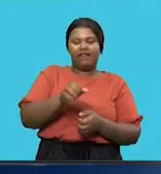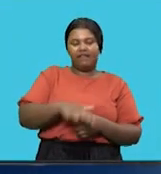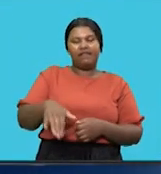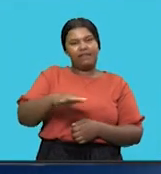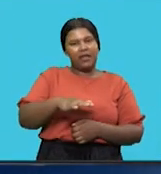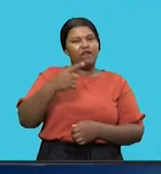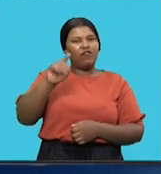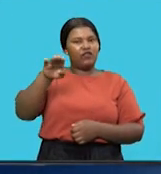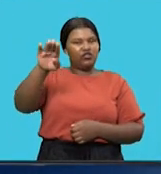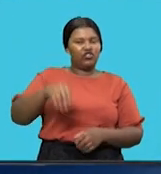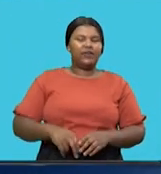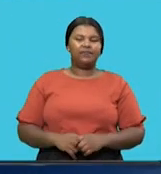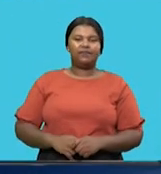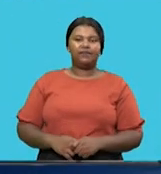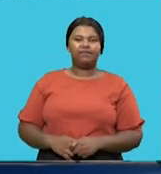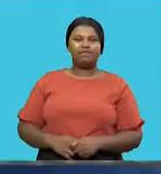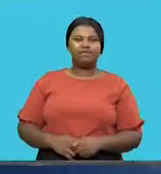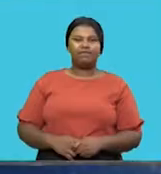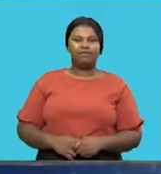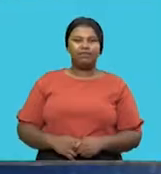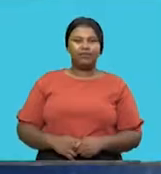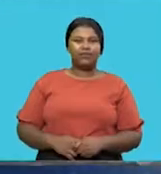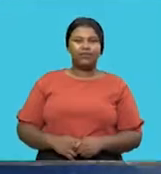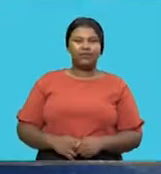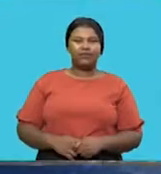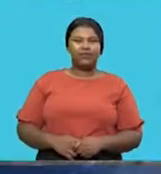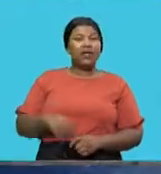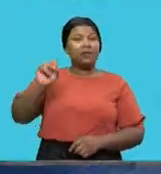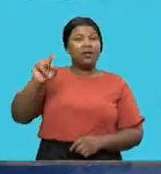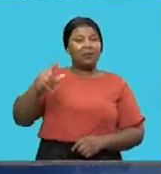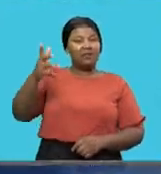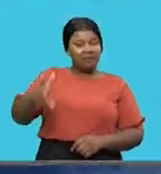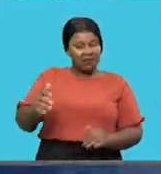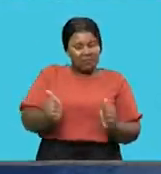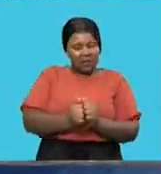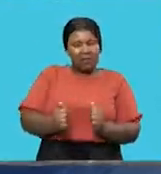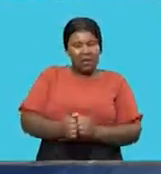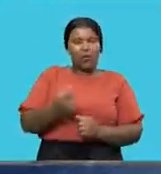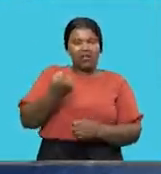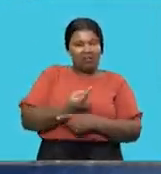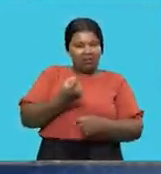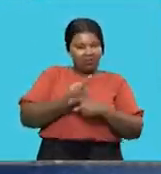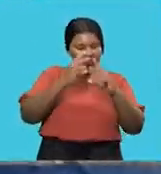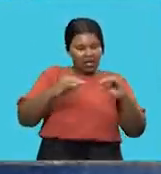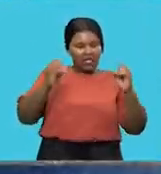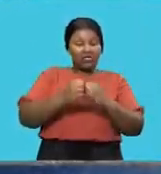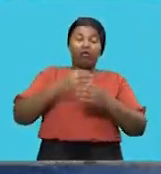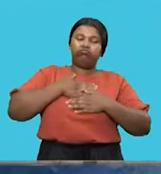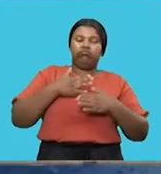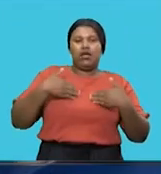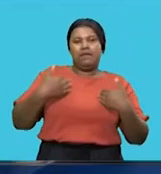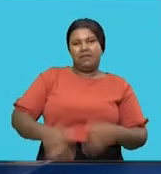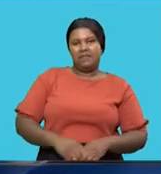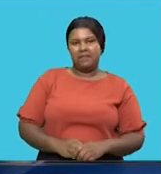Lo mkhankaso ubuqhutshwa ngokubambisana nabembono yamatekisi bendawo nabazwakalisiwe ukuthakasela kakhulu.